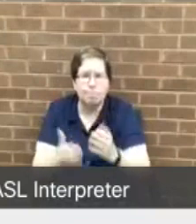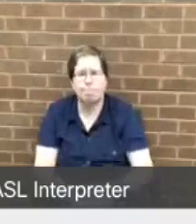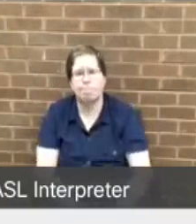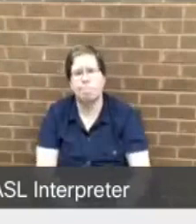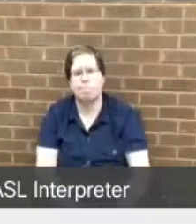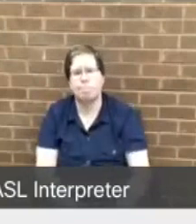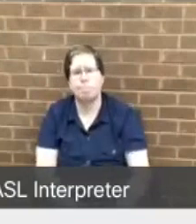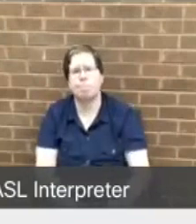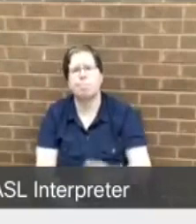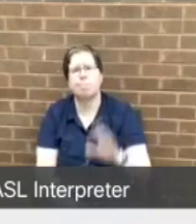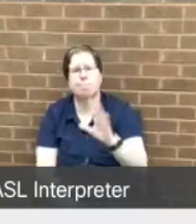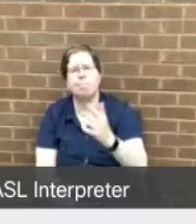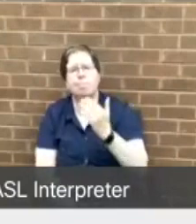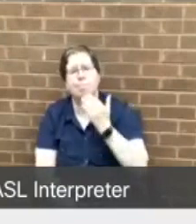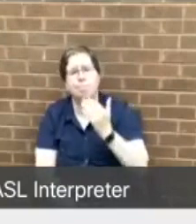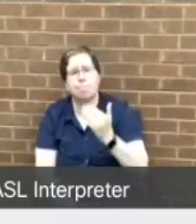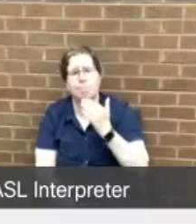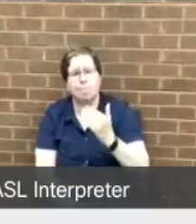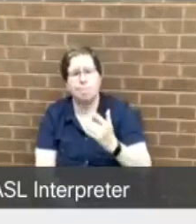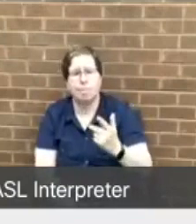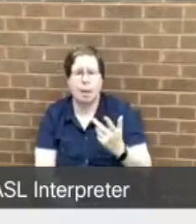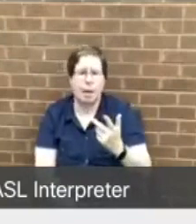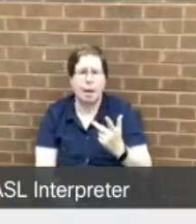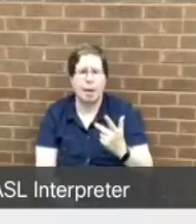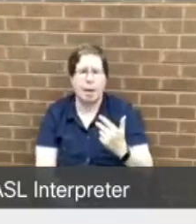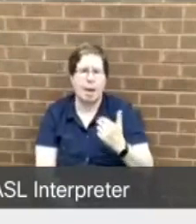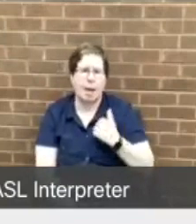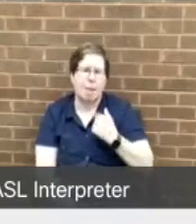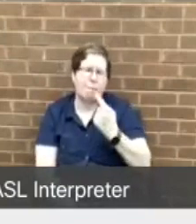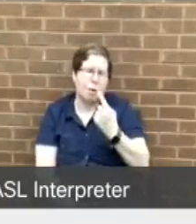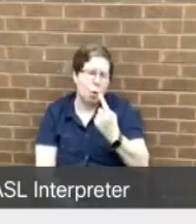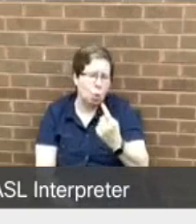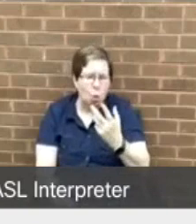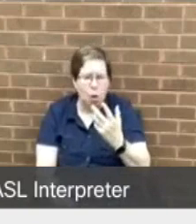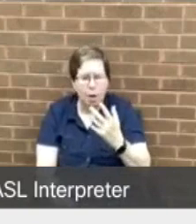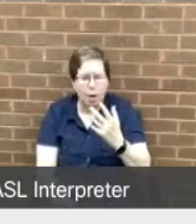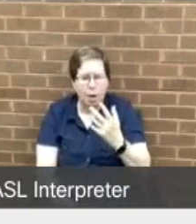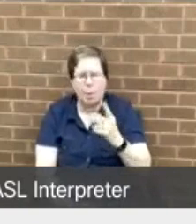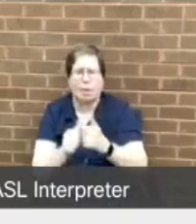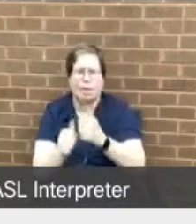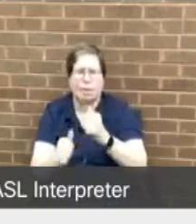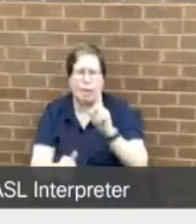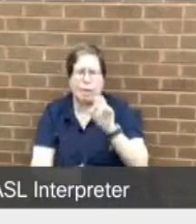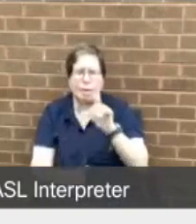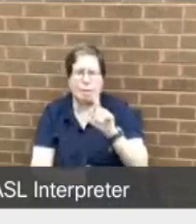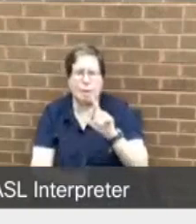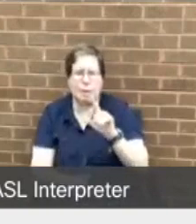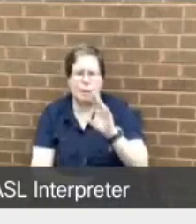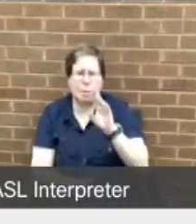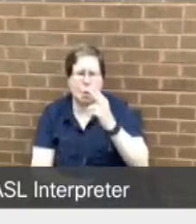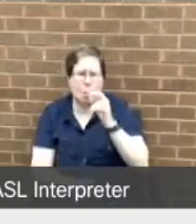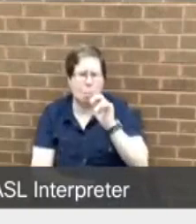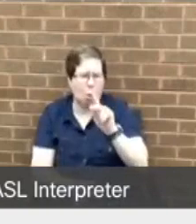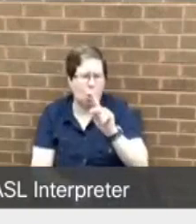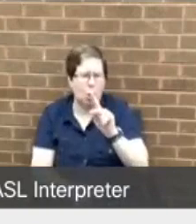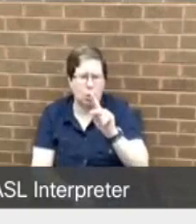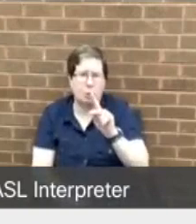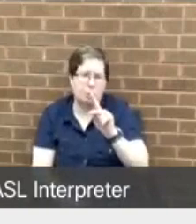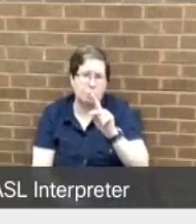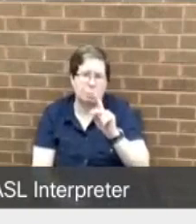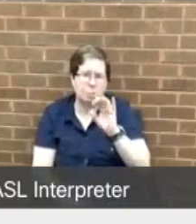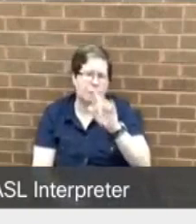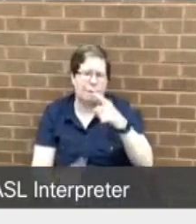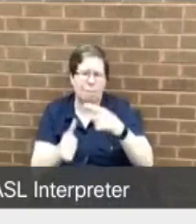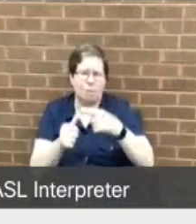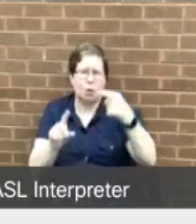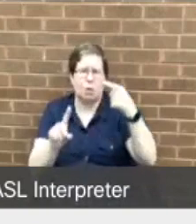Thank you, Mr. Gardner. I have one following up on Delegate Feldmark's first first point, and